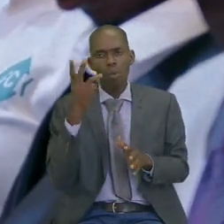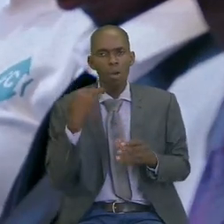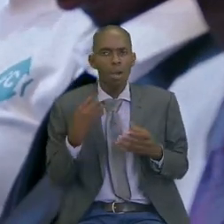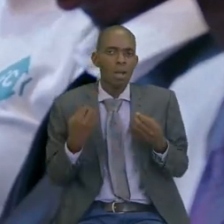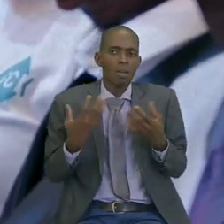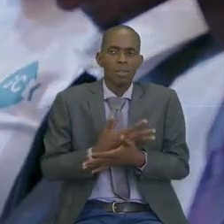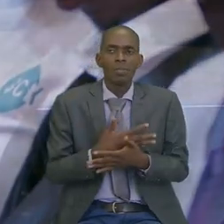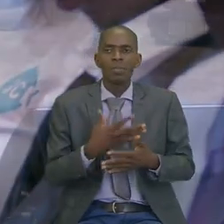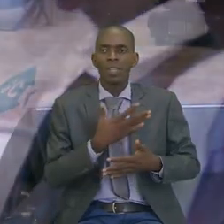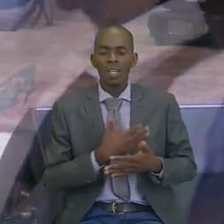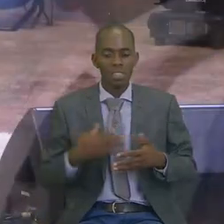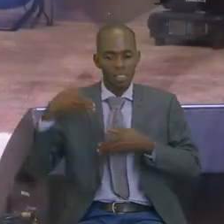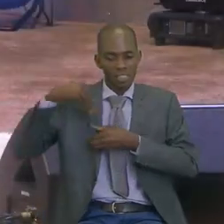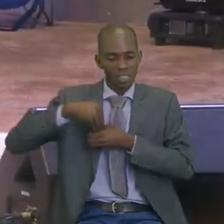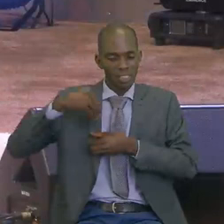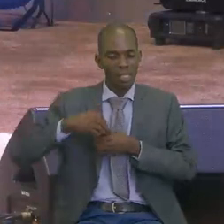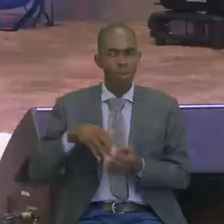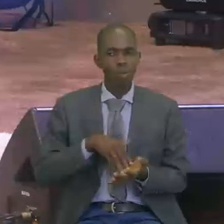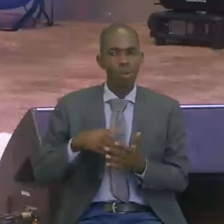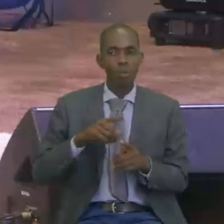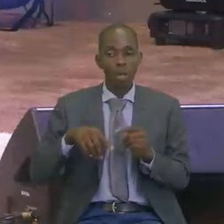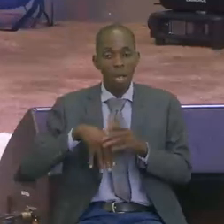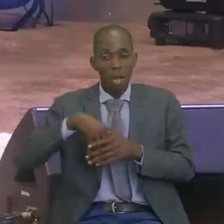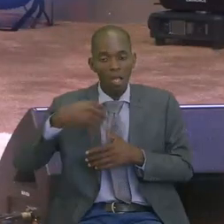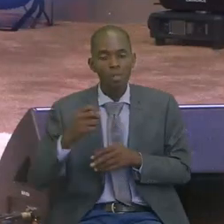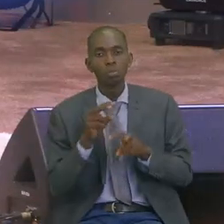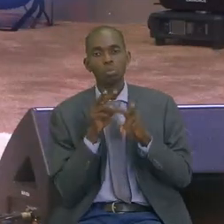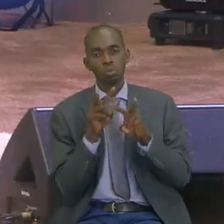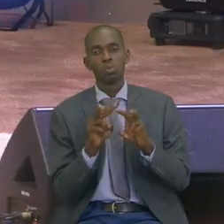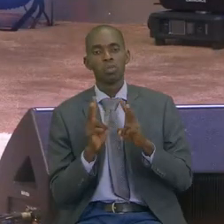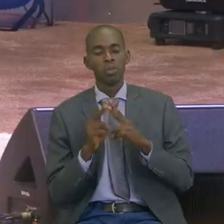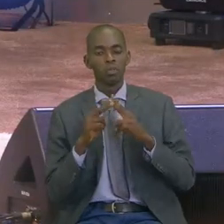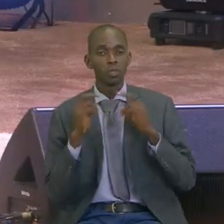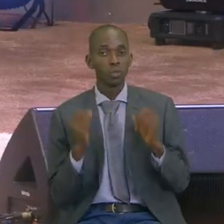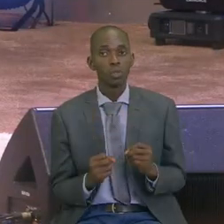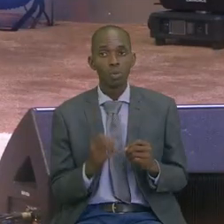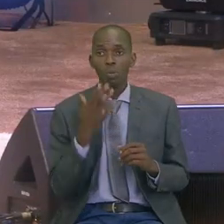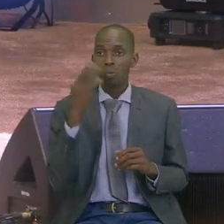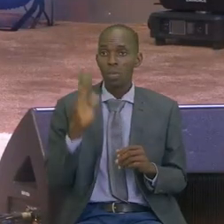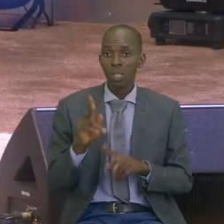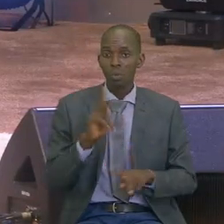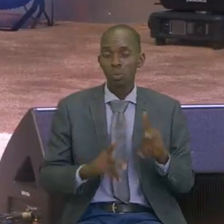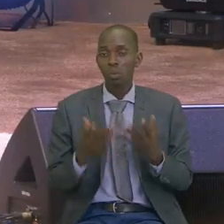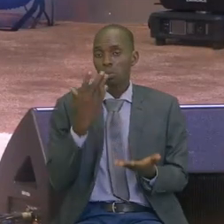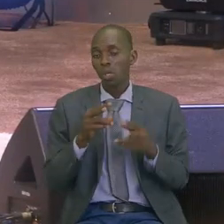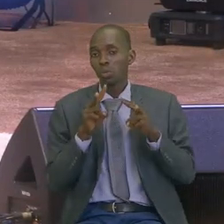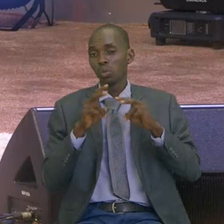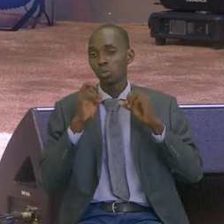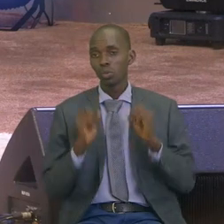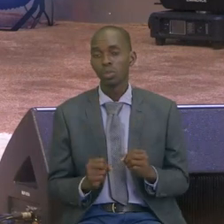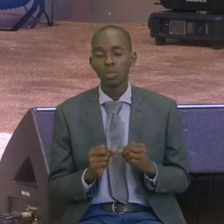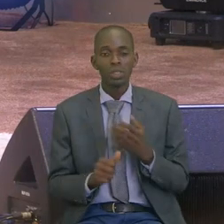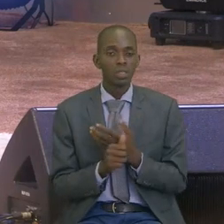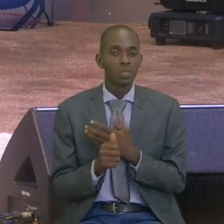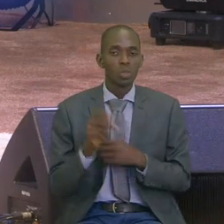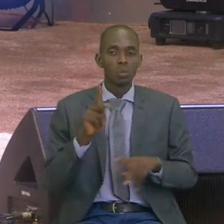appeared very strong. Wicked people, they might look strong. Sinful people, they might look strong. Pagan people, they might